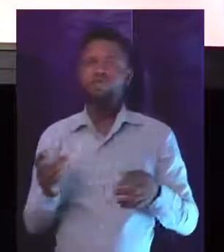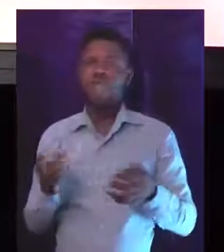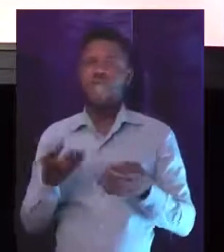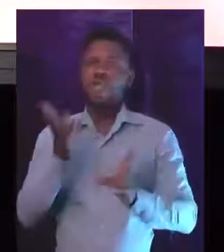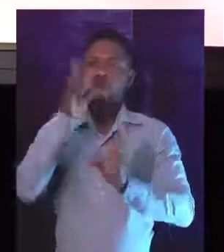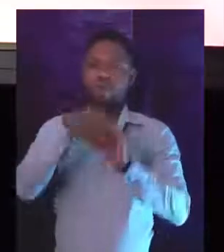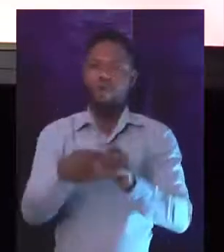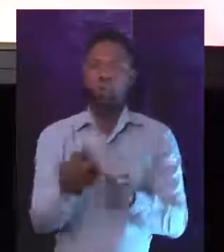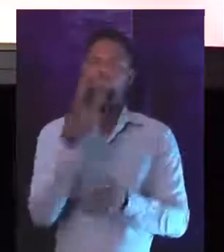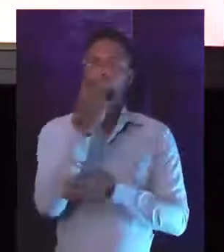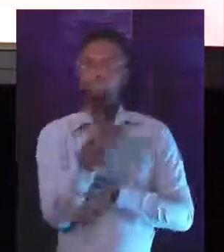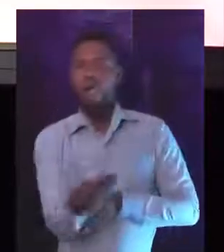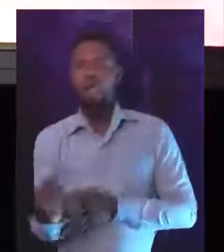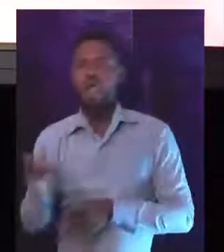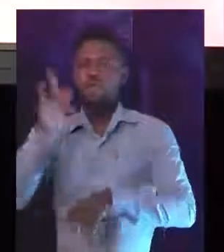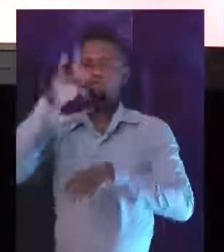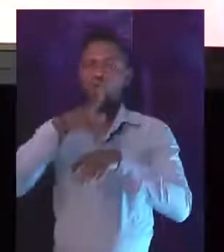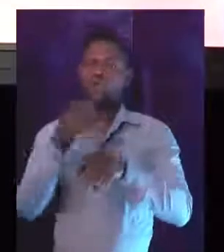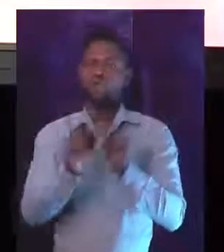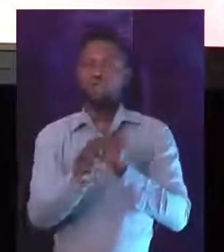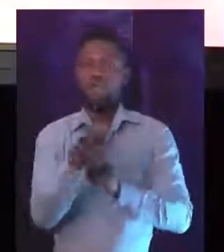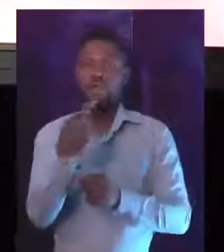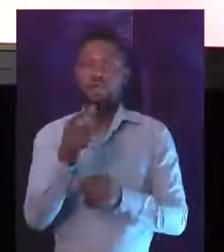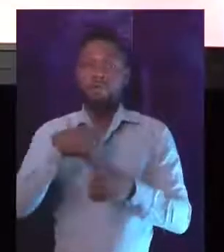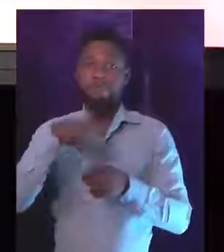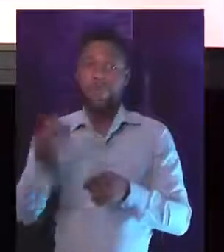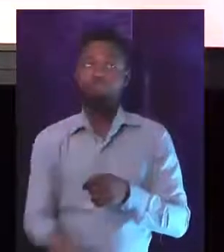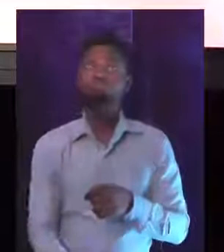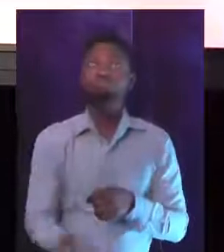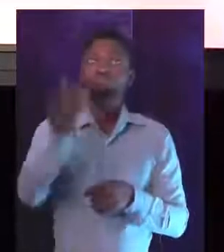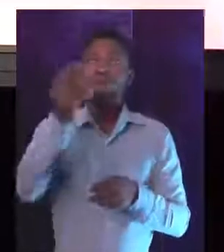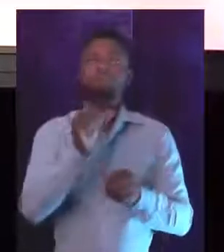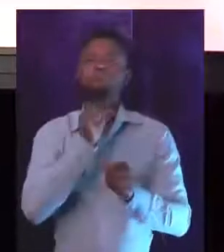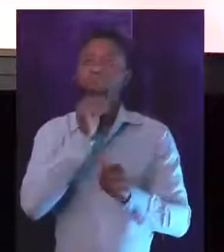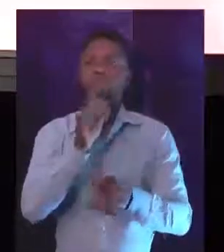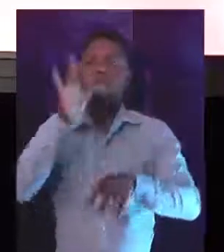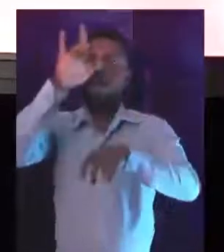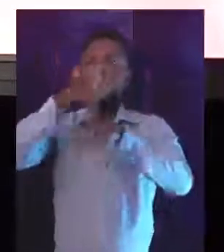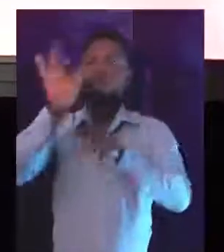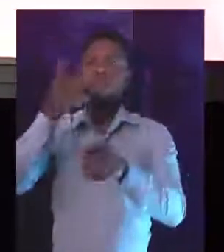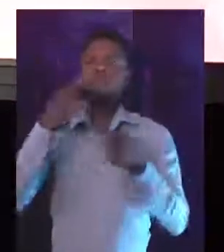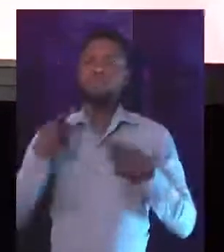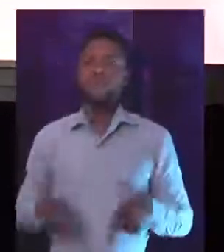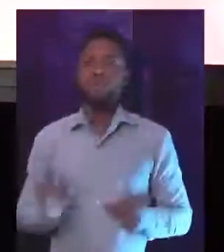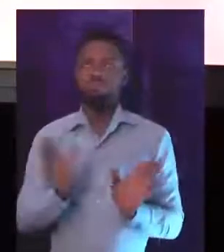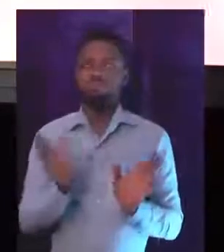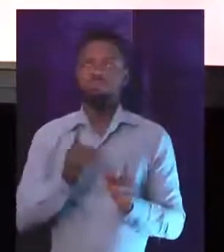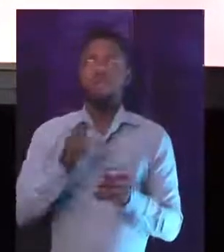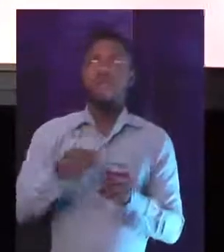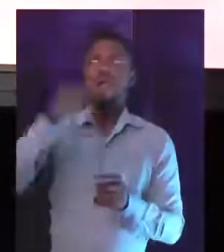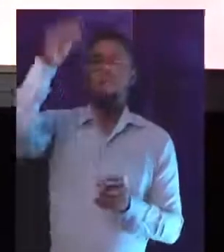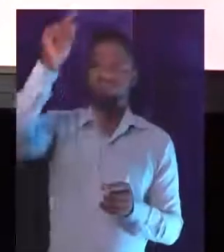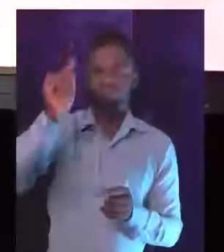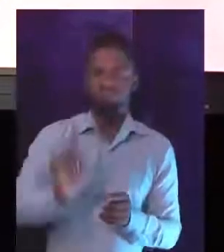because it doesn't involve two objects physically touching each other. The barrel you throw up does not have anything in